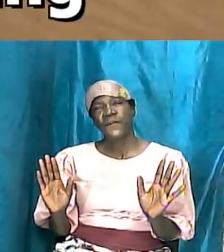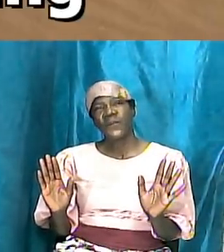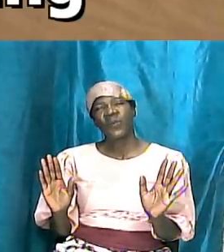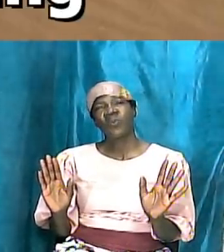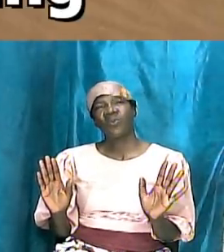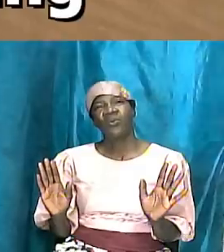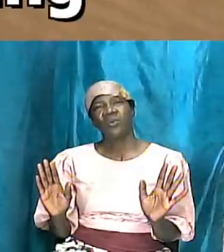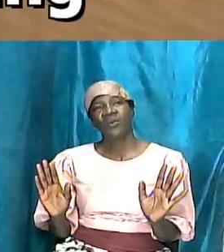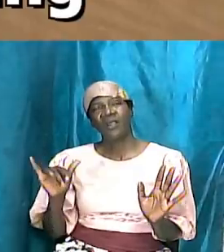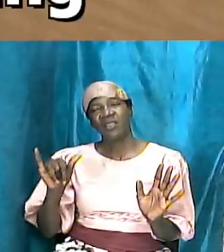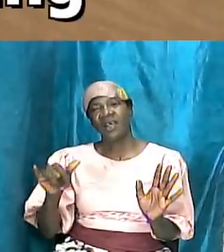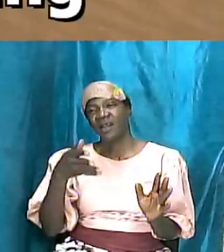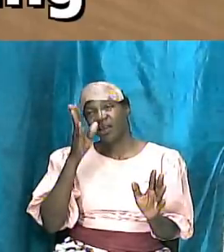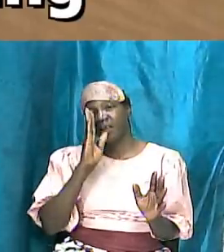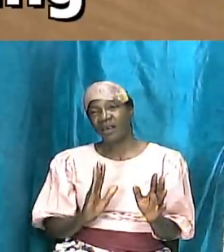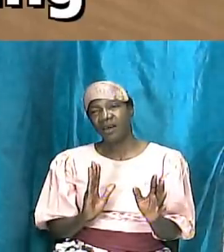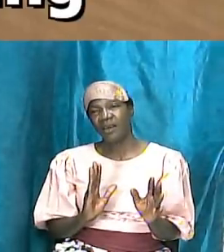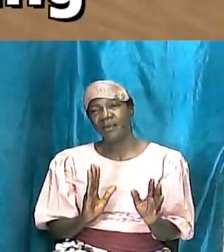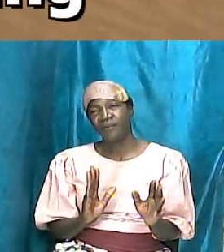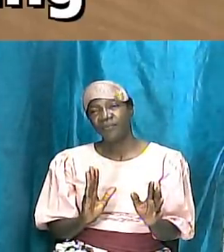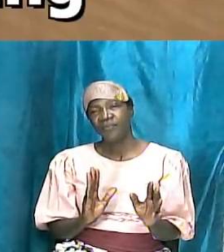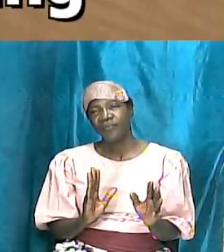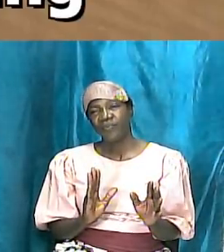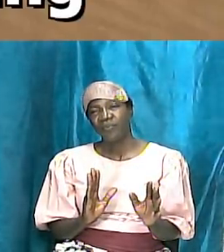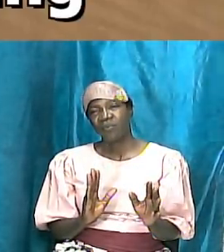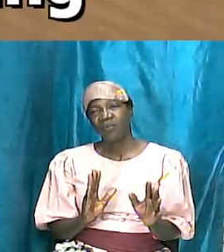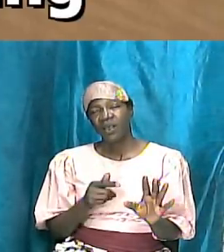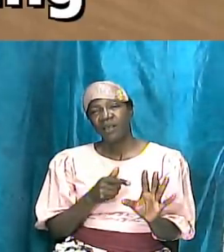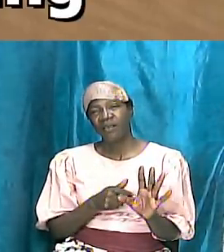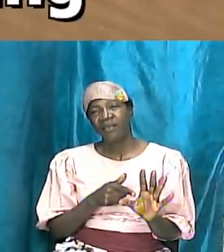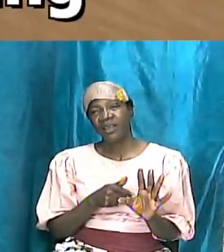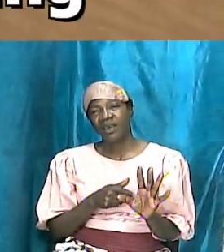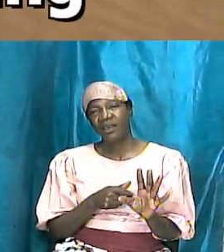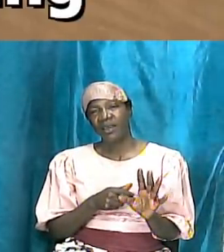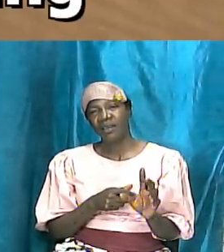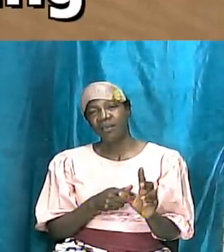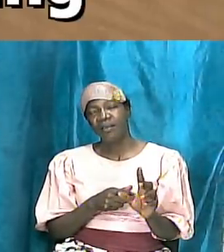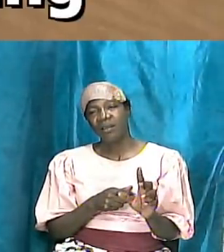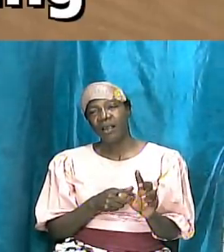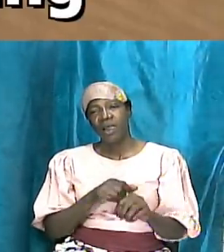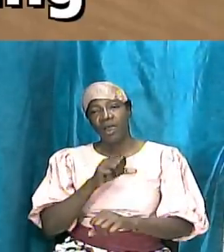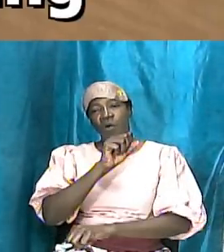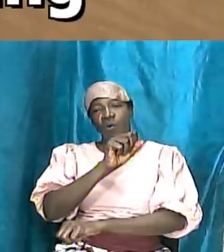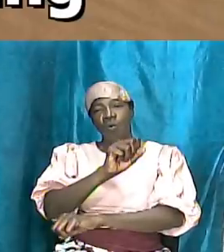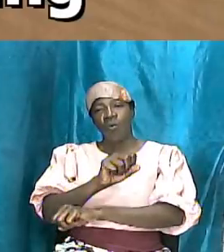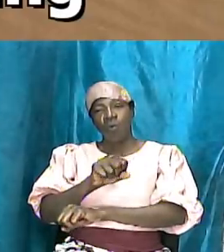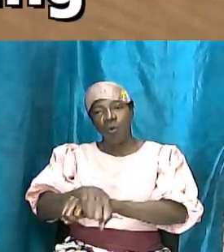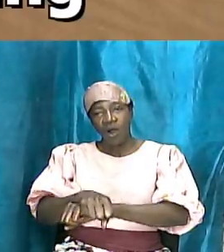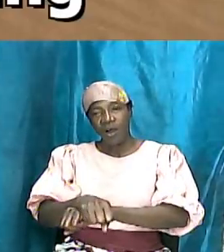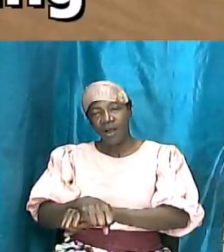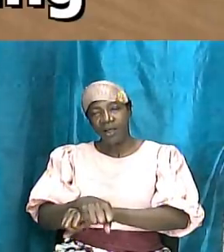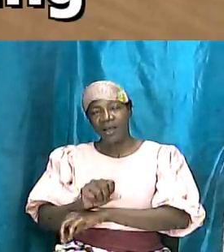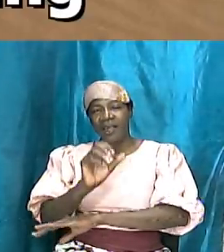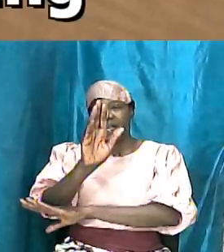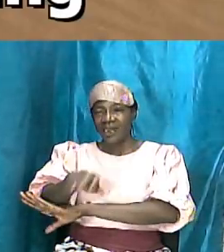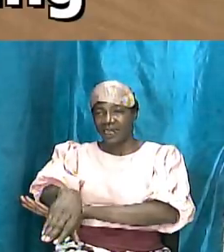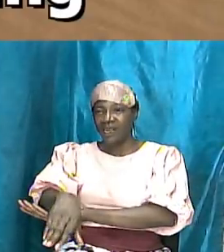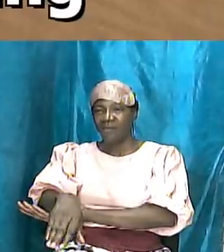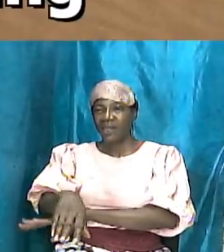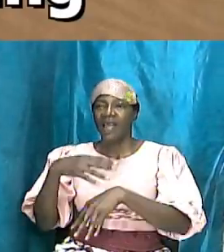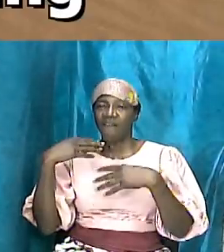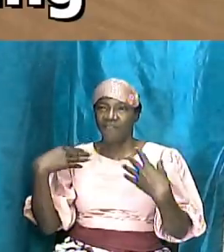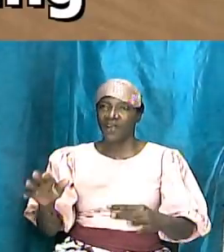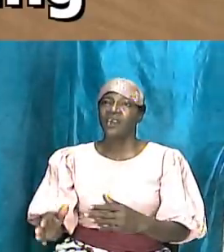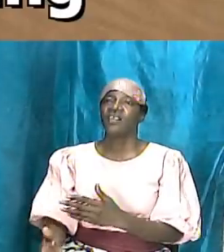It seems clear that God starts his work in the evening and completes it in the